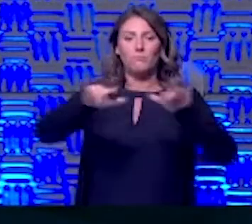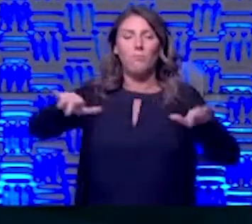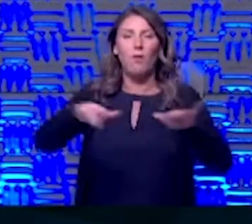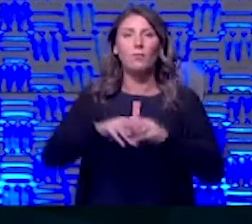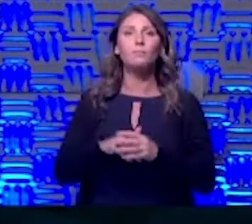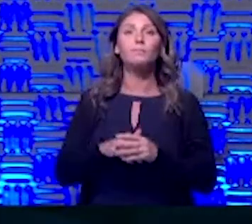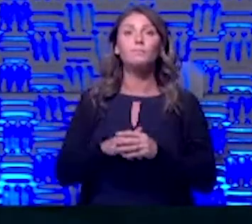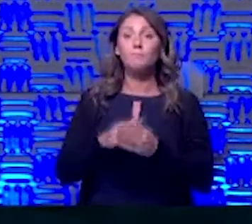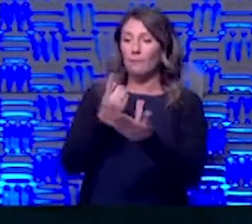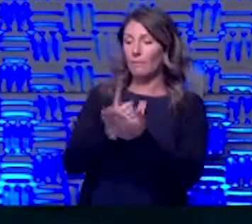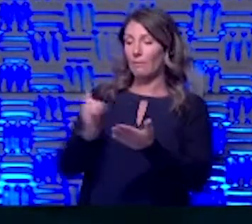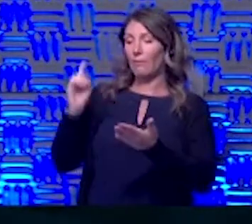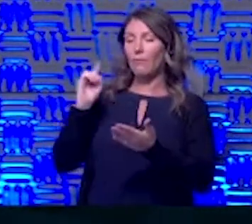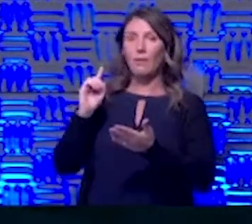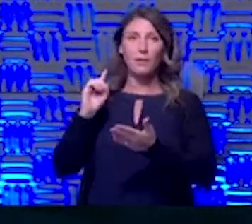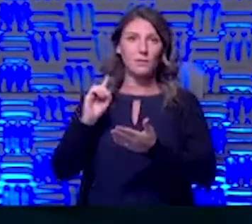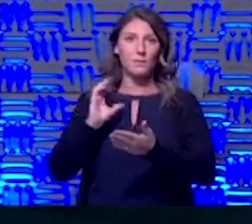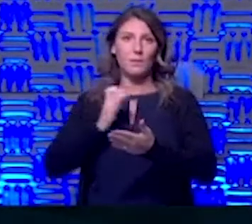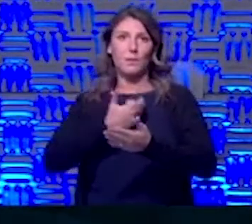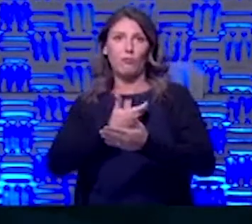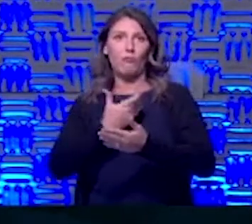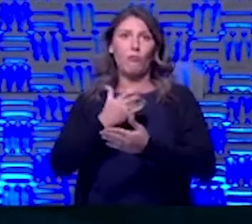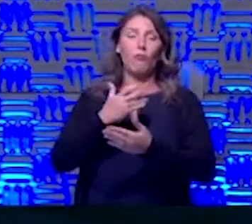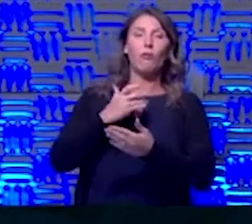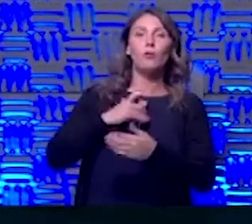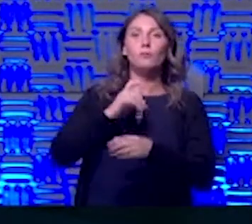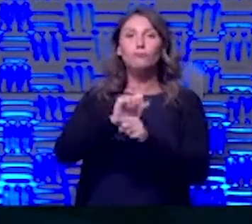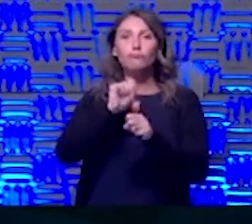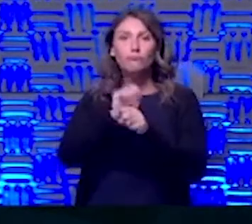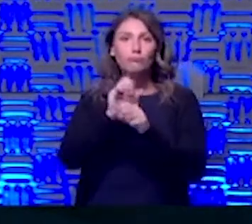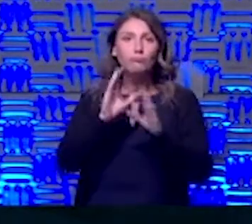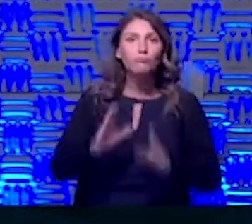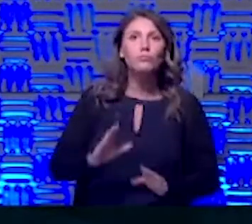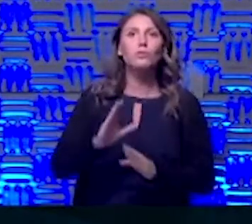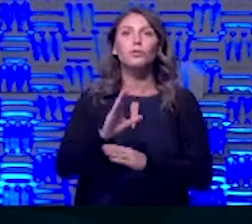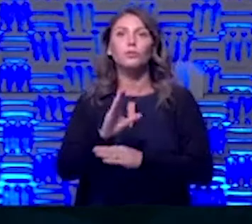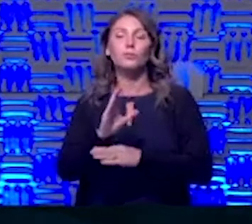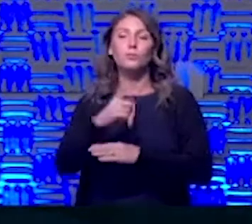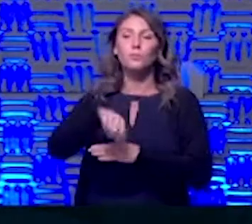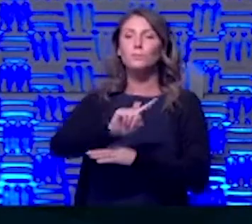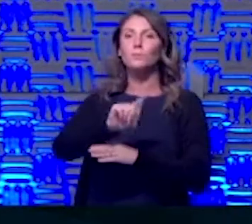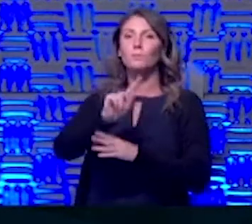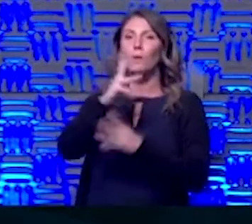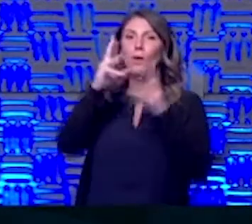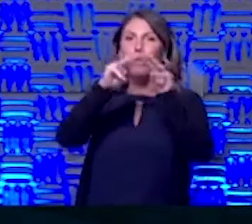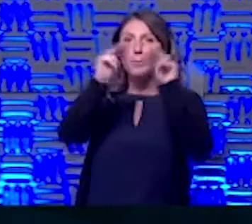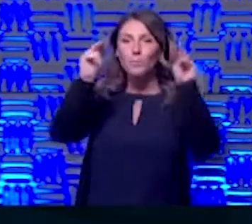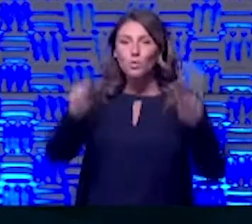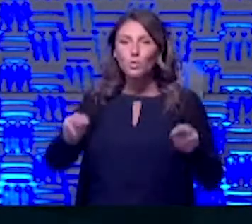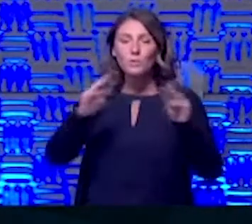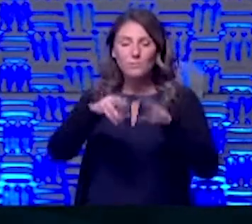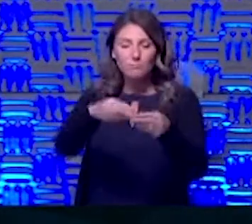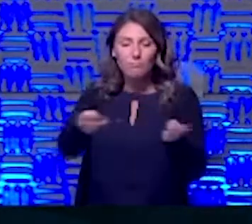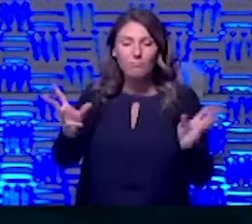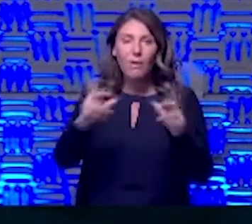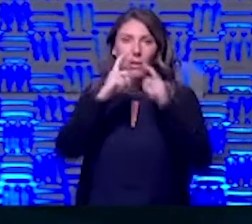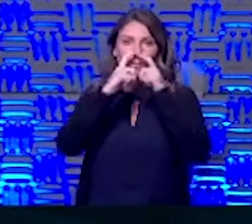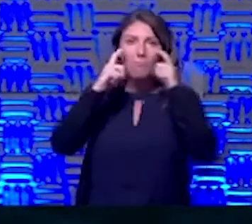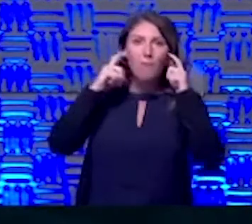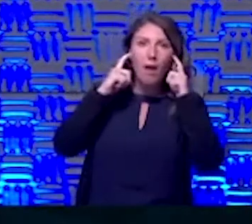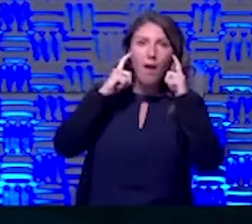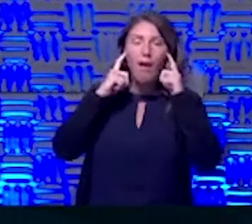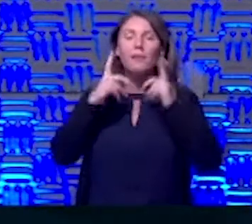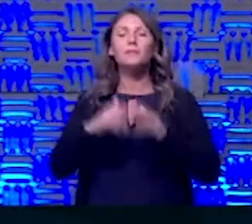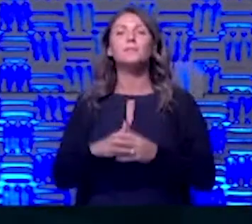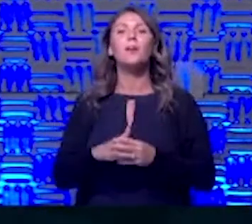Last week, a handful of our physicians and I were out at the Negro Leagues Museum dodging traffic to hand out masks to passersby. Later in the